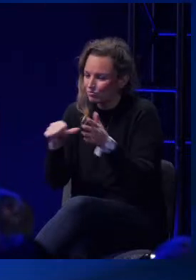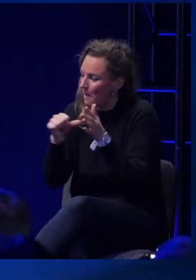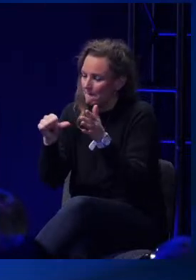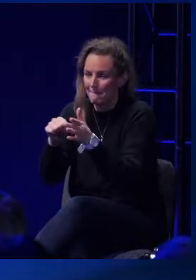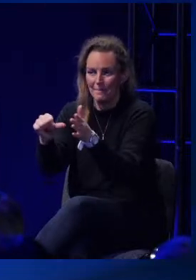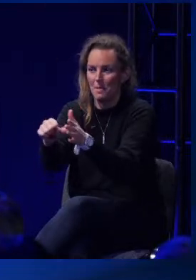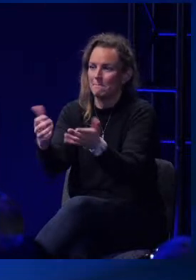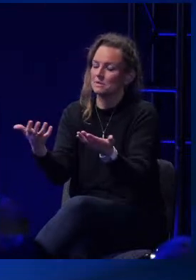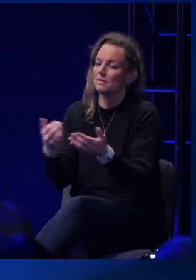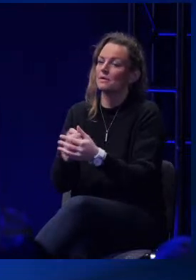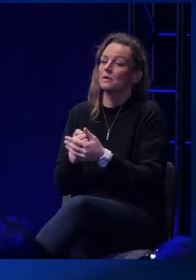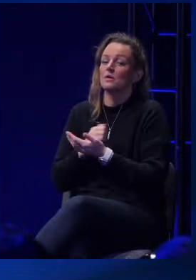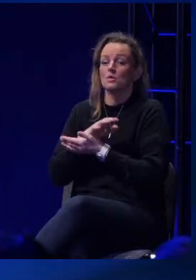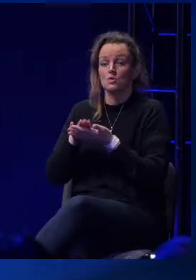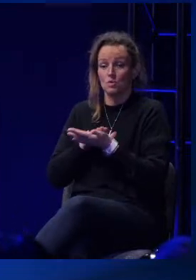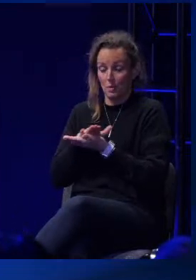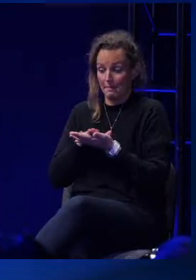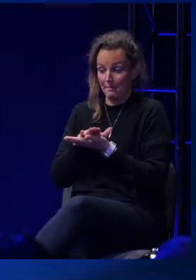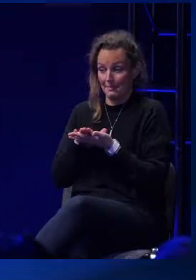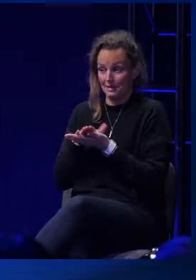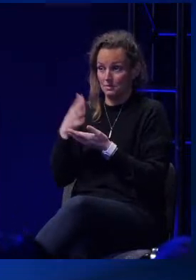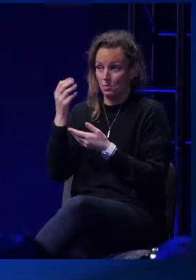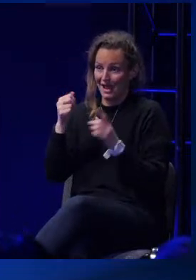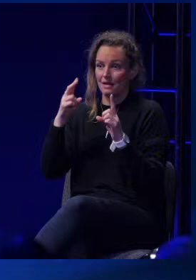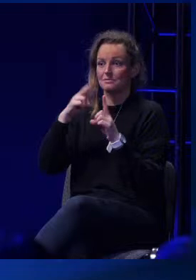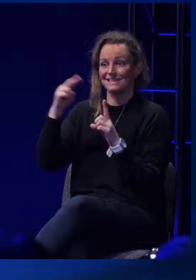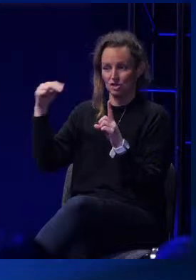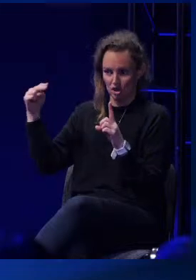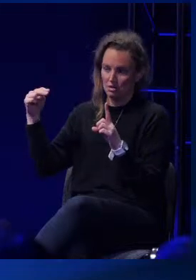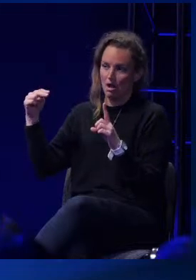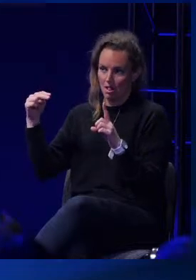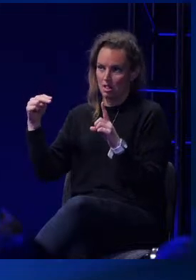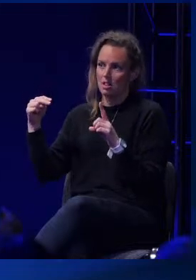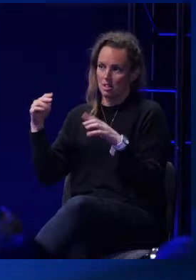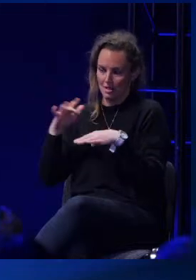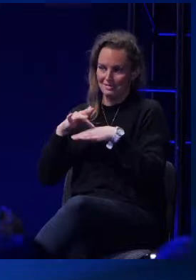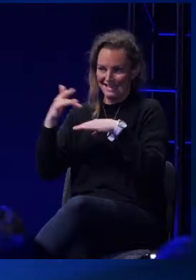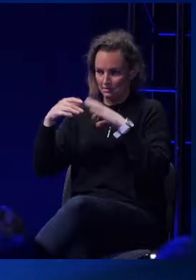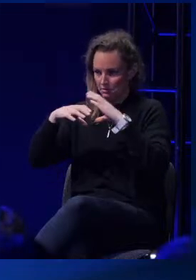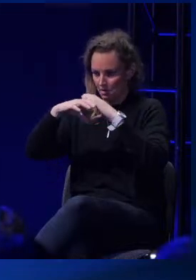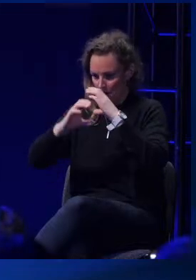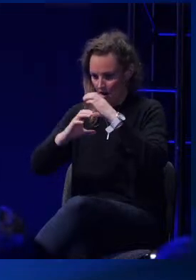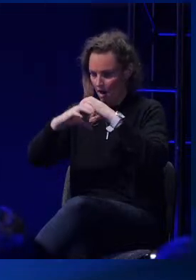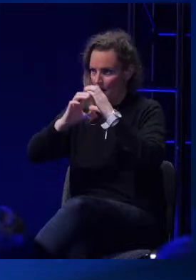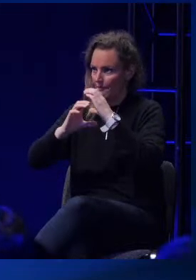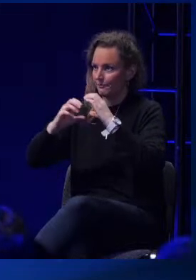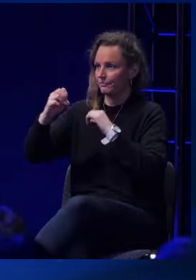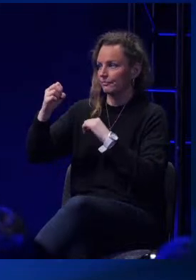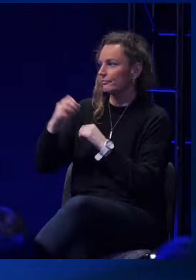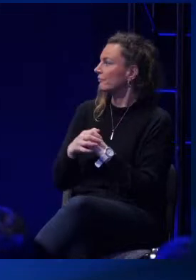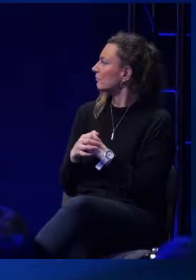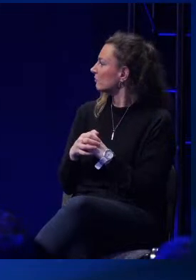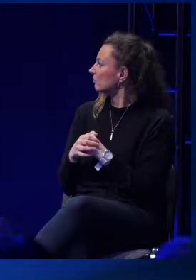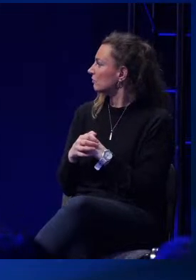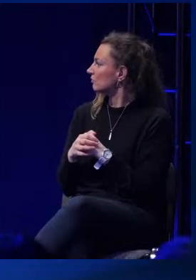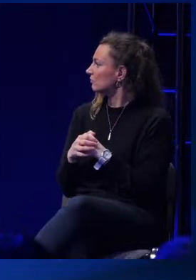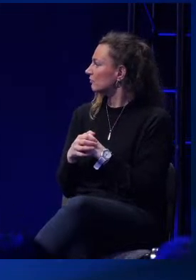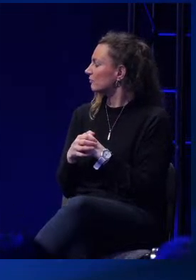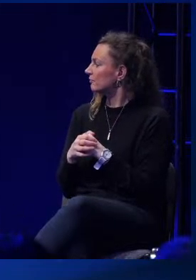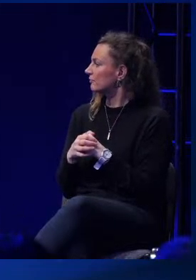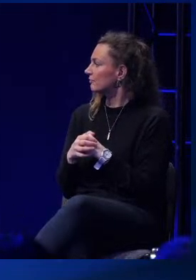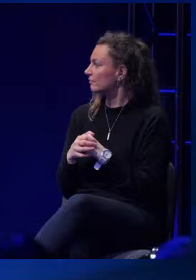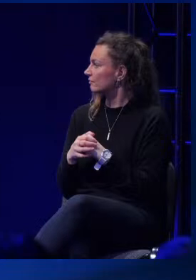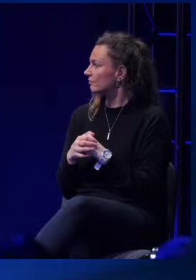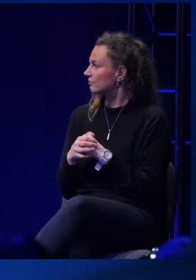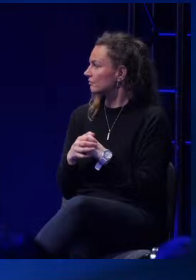problems. So we ended up with a digital sensor. It was Sony Venice 2. Yeah,